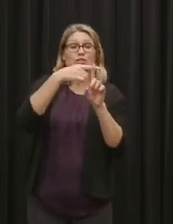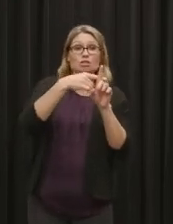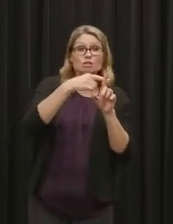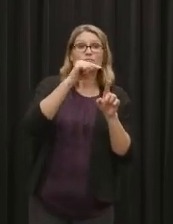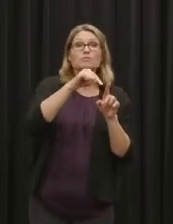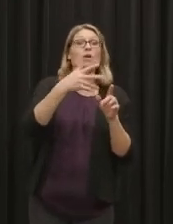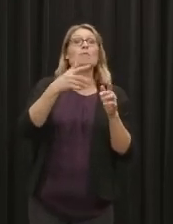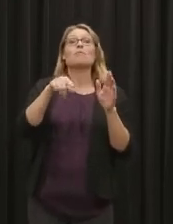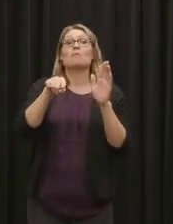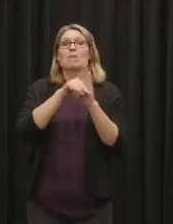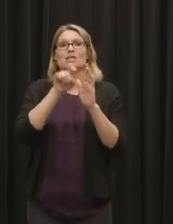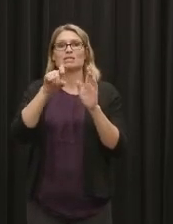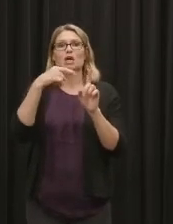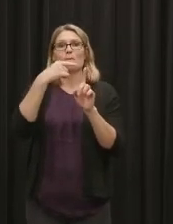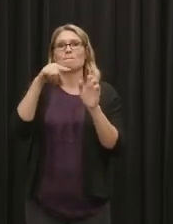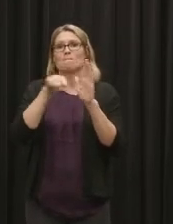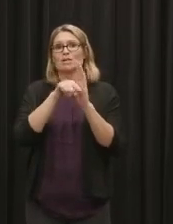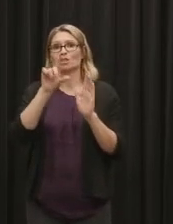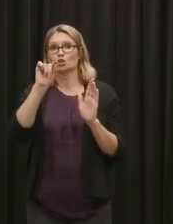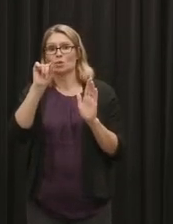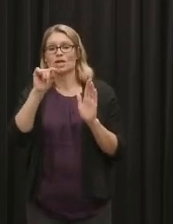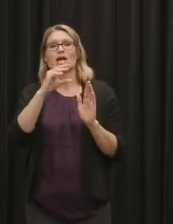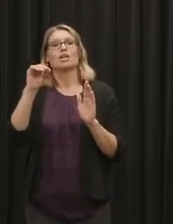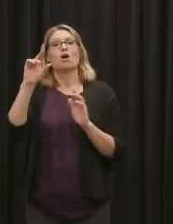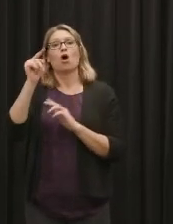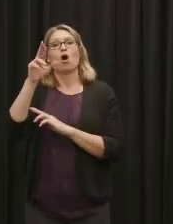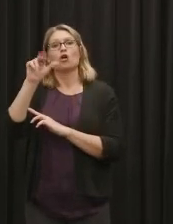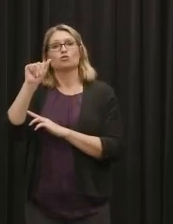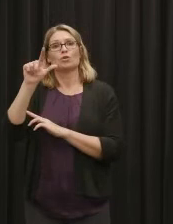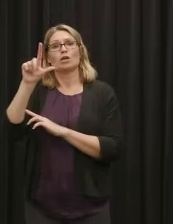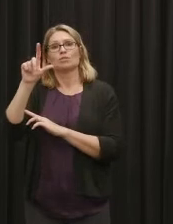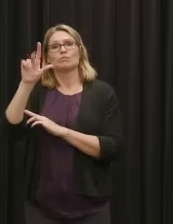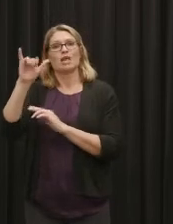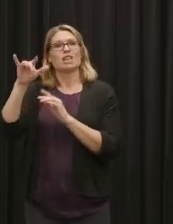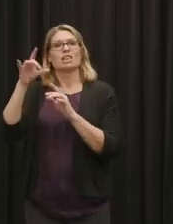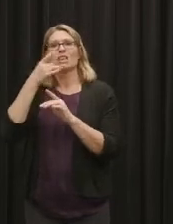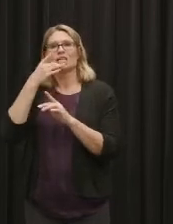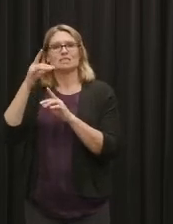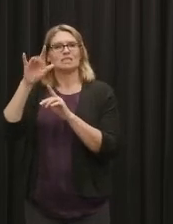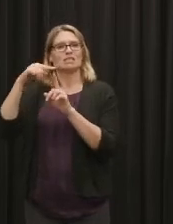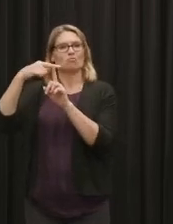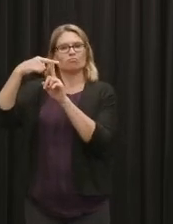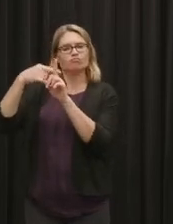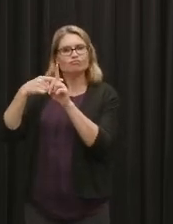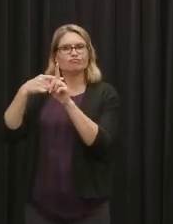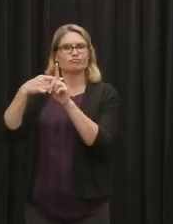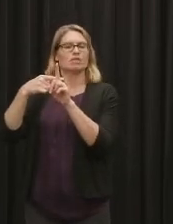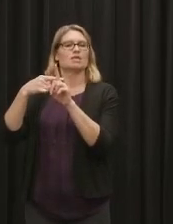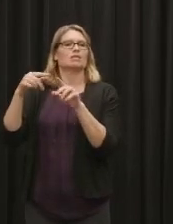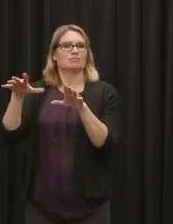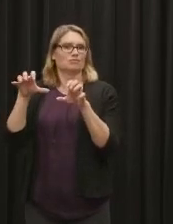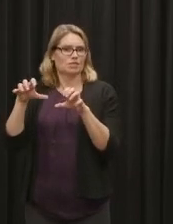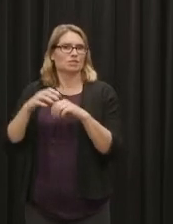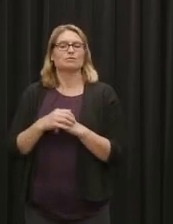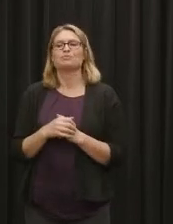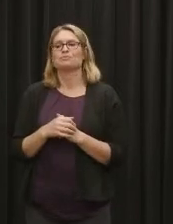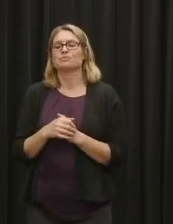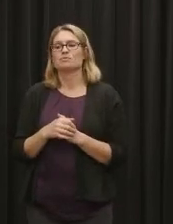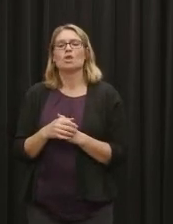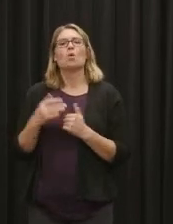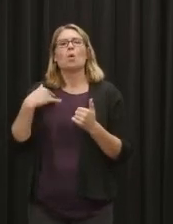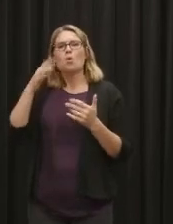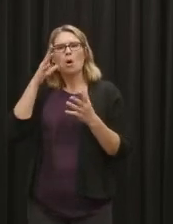to -20 and the ultra-low temperature freezers as well, of which this is one. We are going to acquire a few